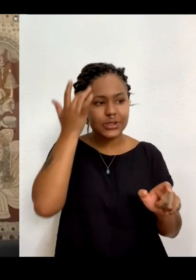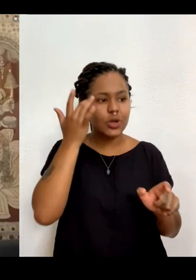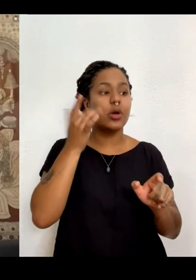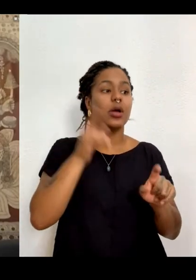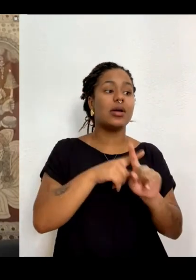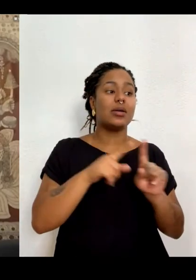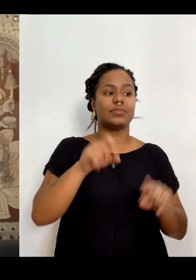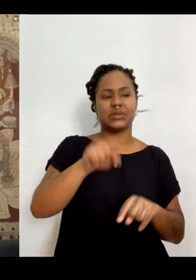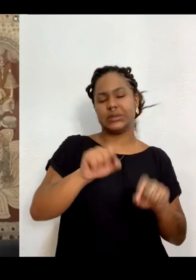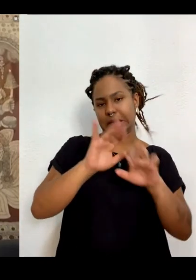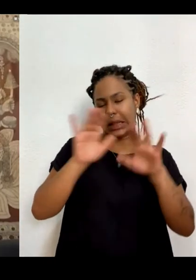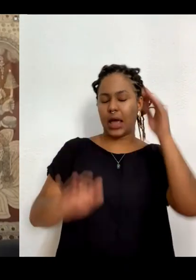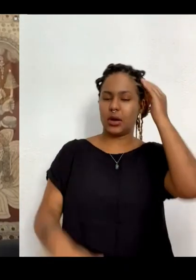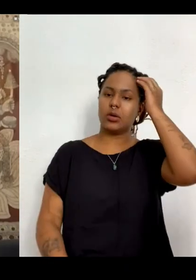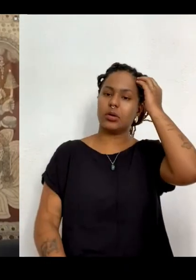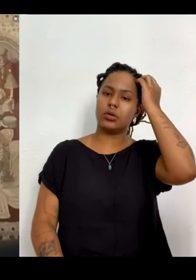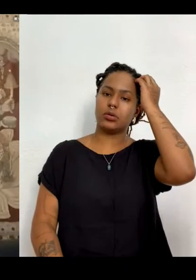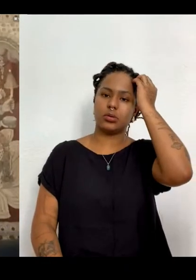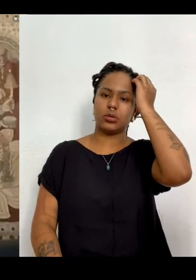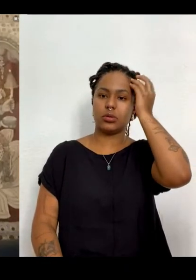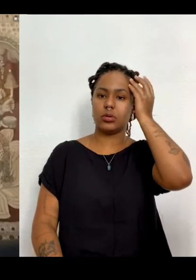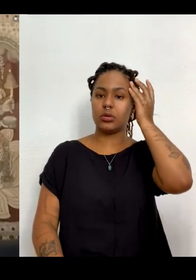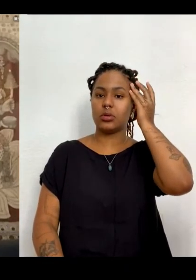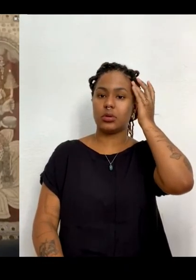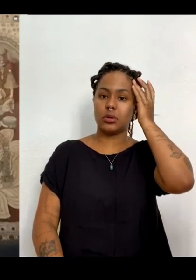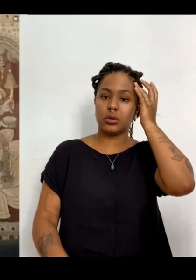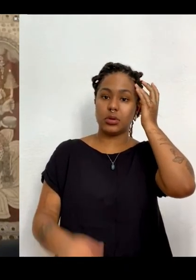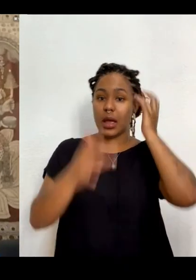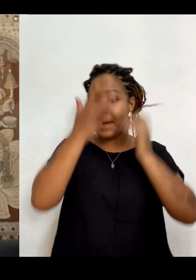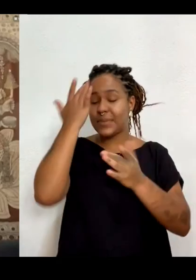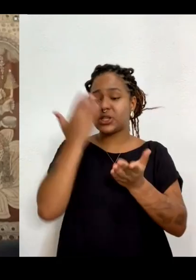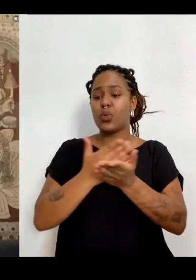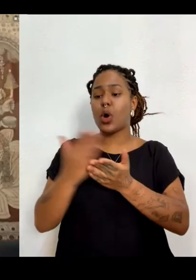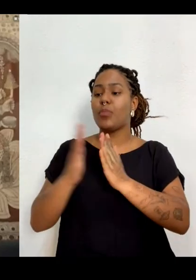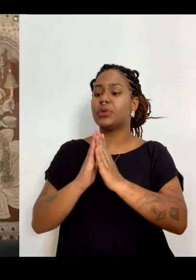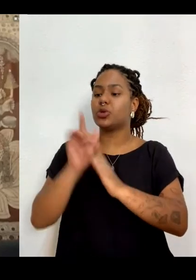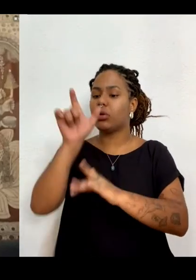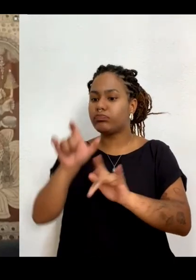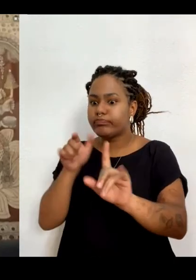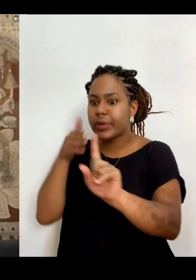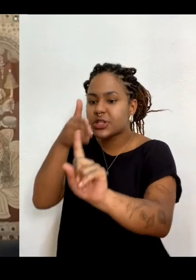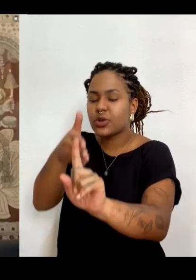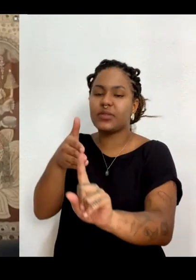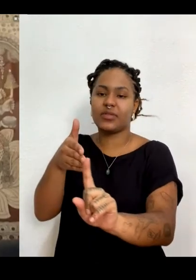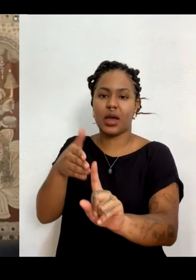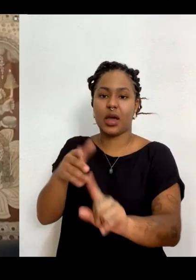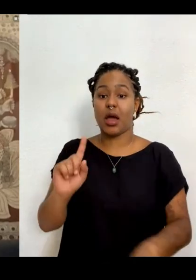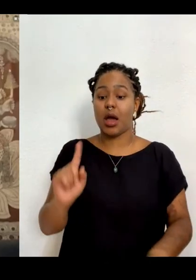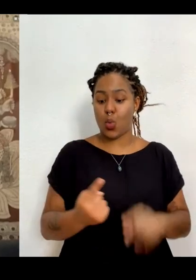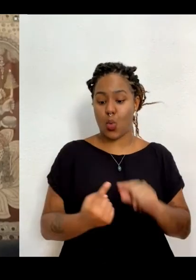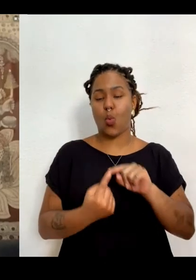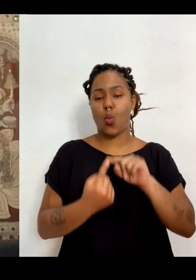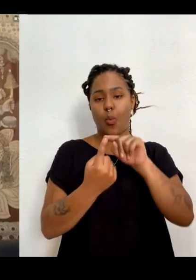personhood so one man was appointed to take care of the whole long river